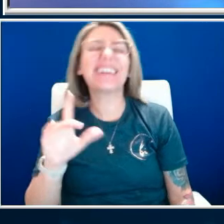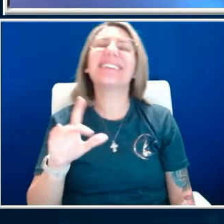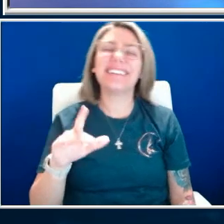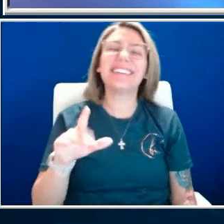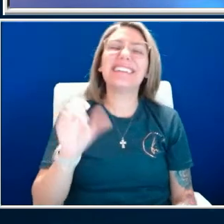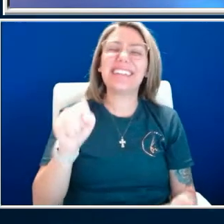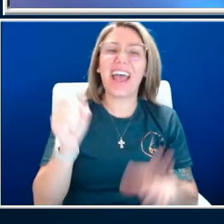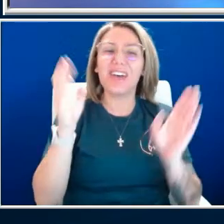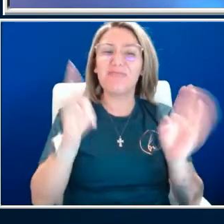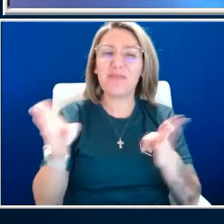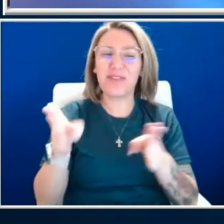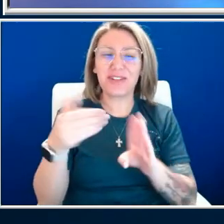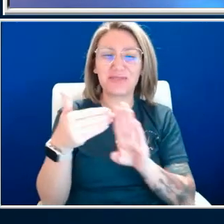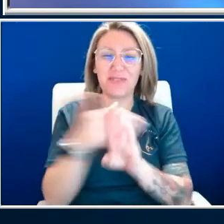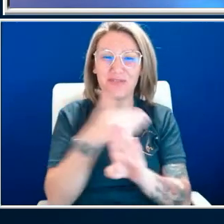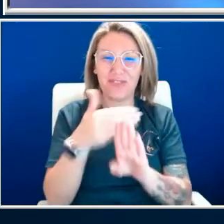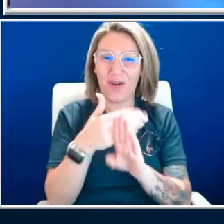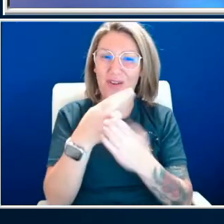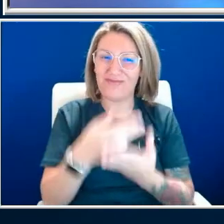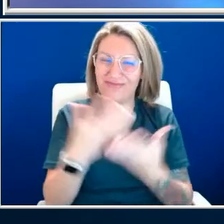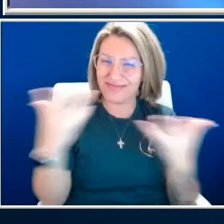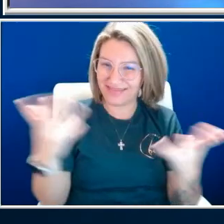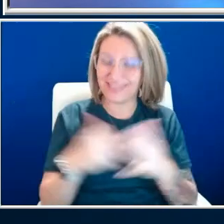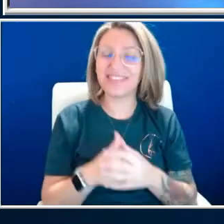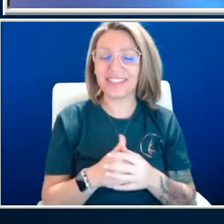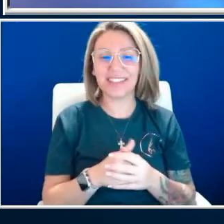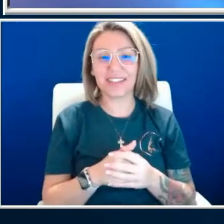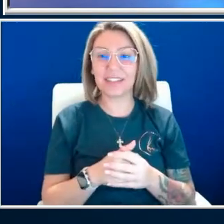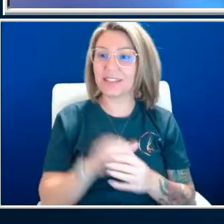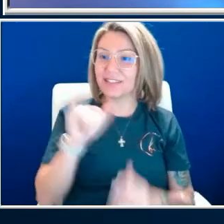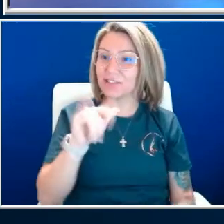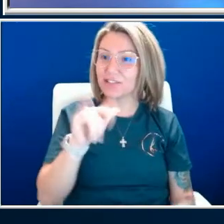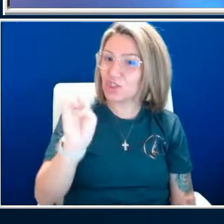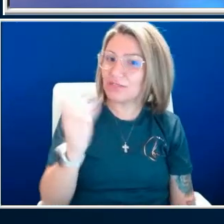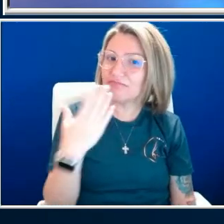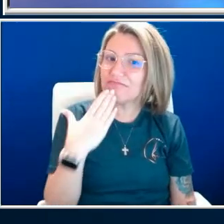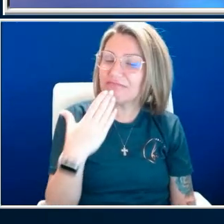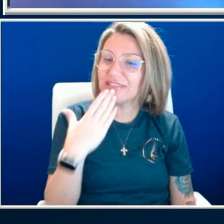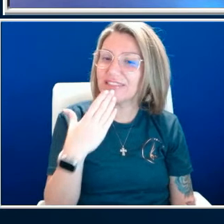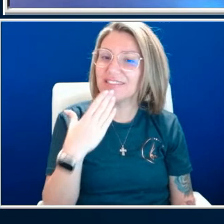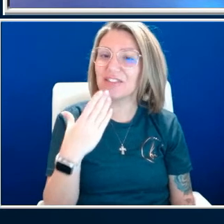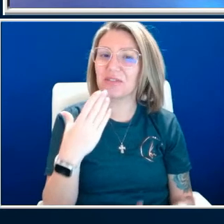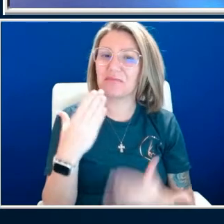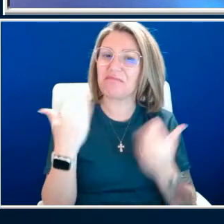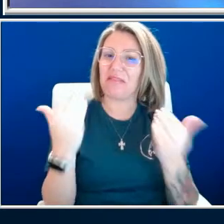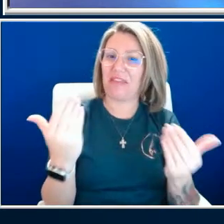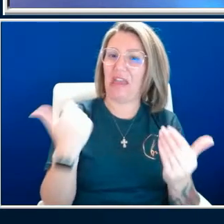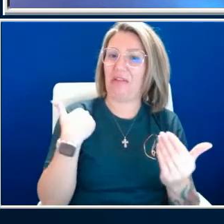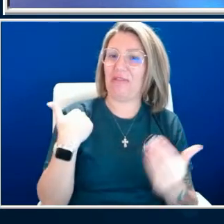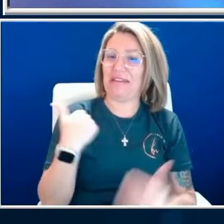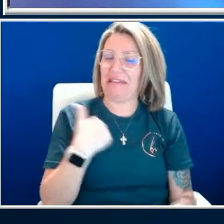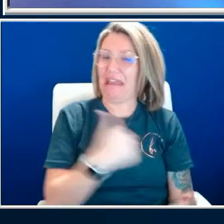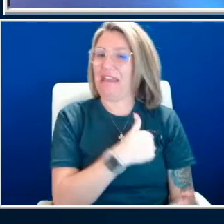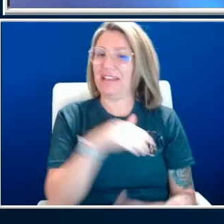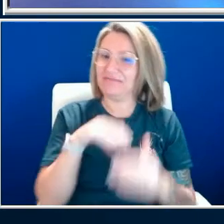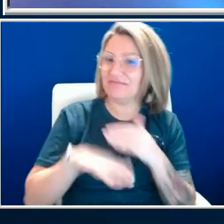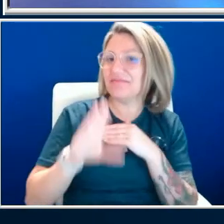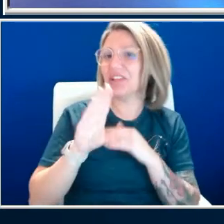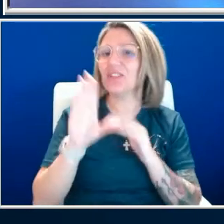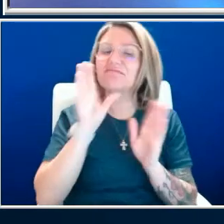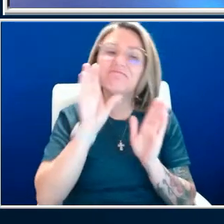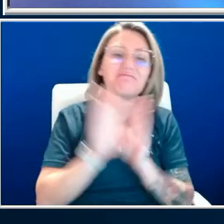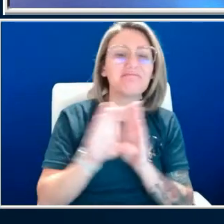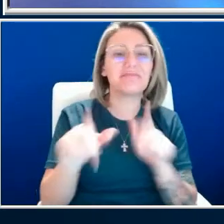all. Jackie, thank you so much for letting me and Alex, our photographer, come in and visit with you while you were in the